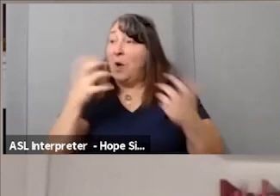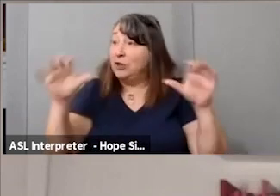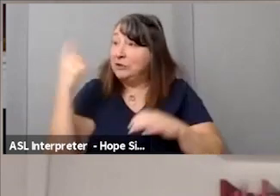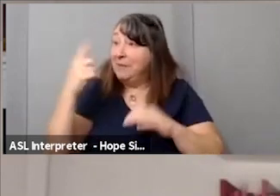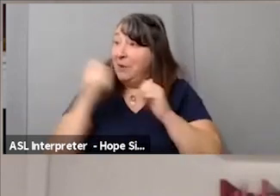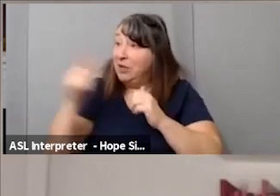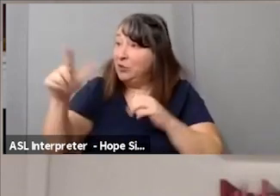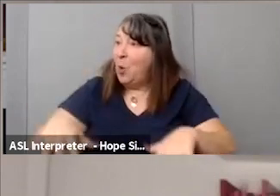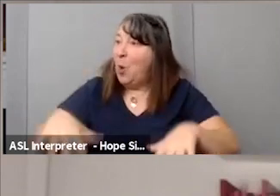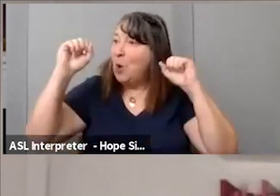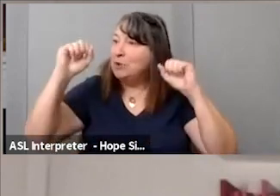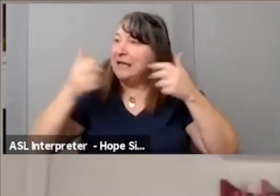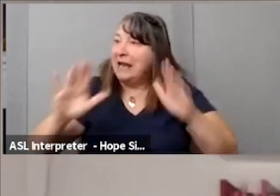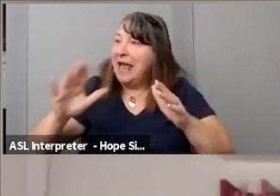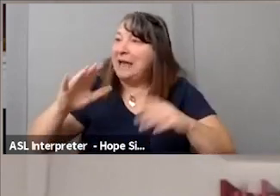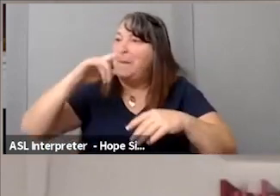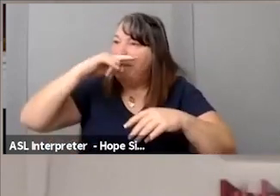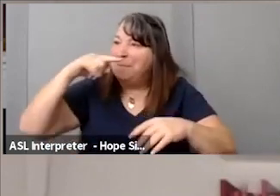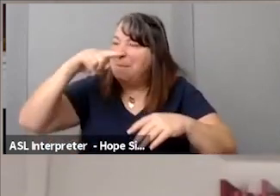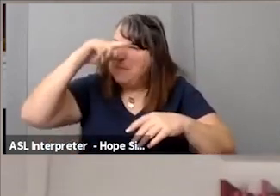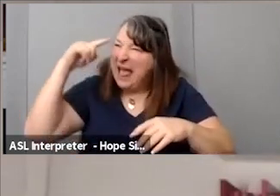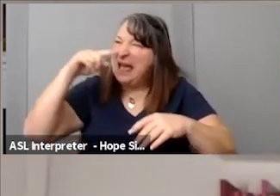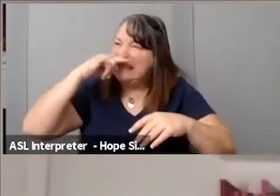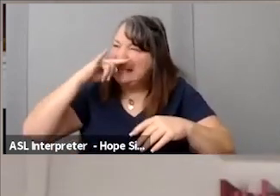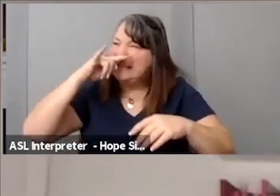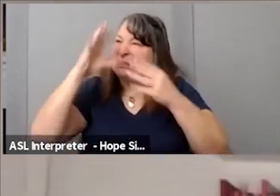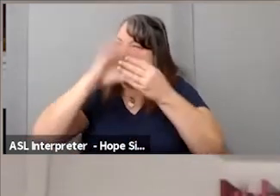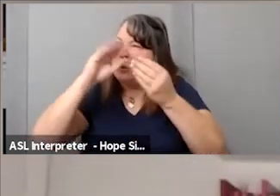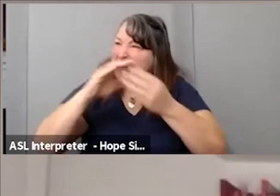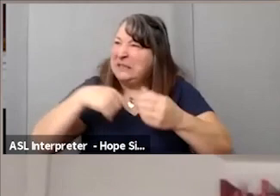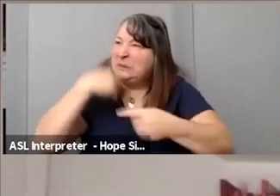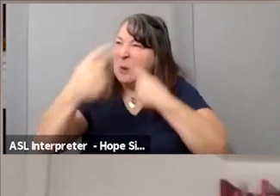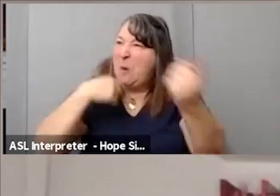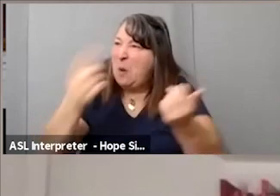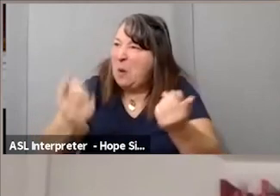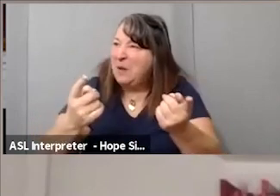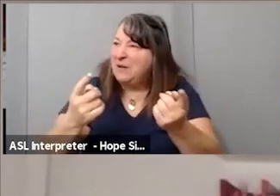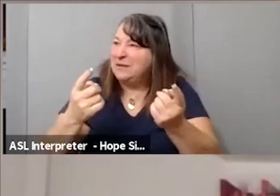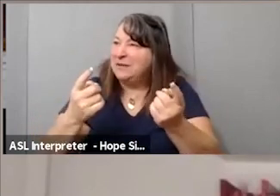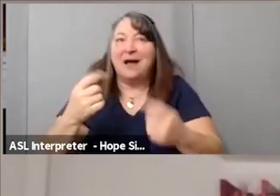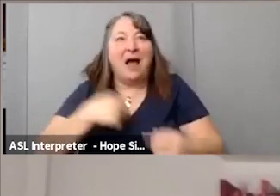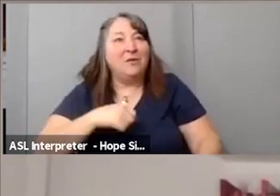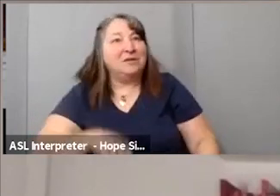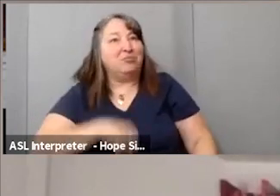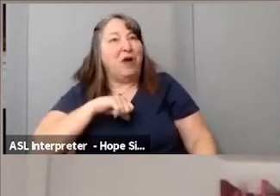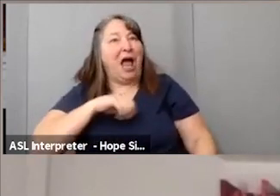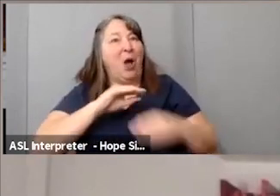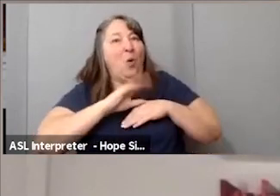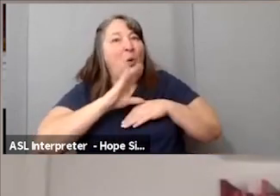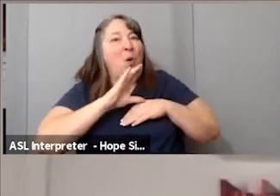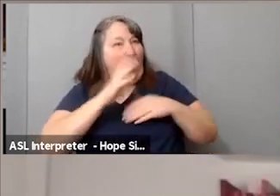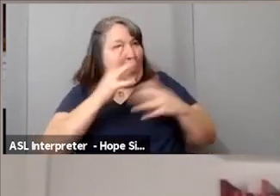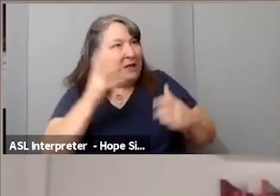hosting and allowing the stories of Black kids to be told, I was so proud that, there was someone that was really interested in hearing my voice in a moment where I felt